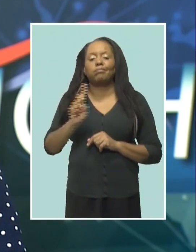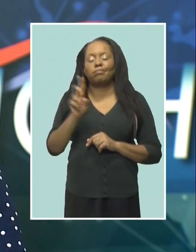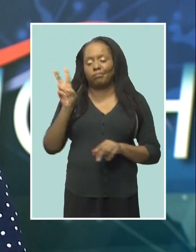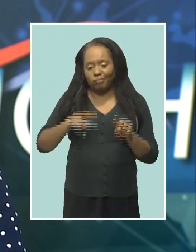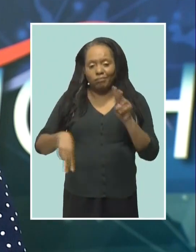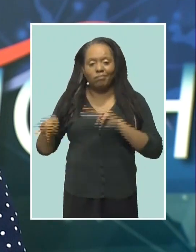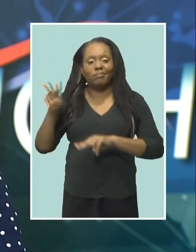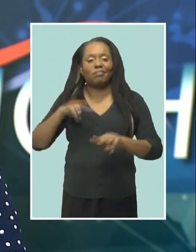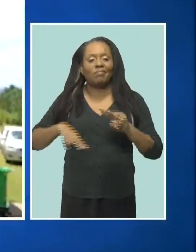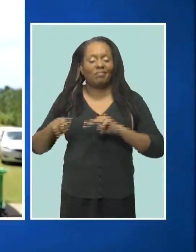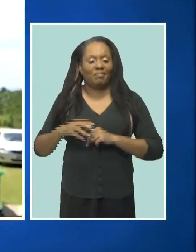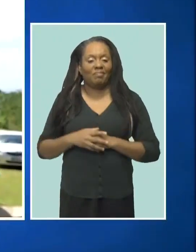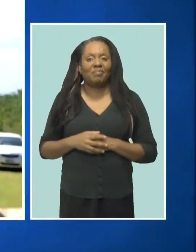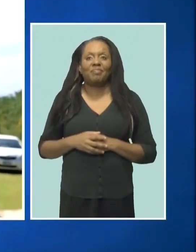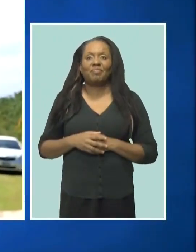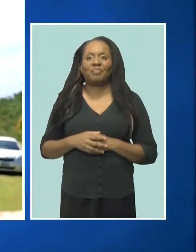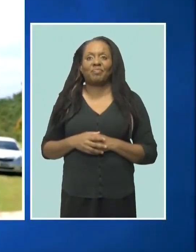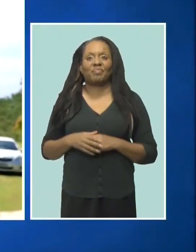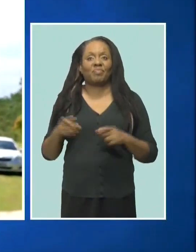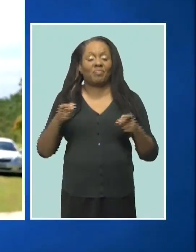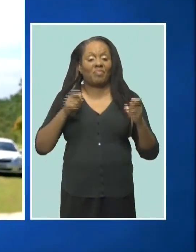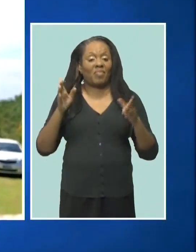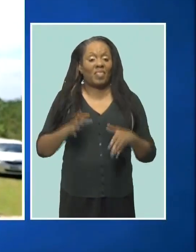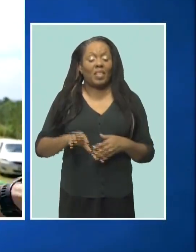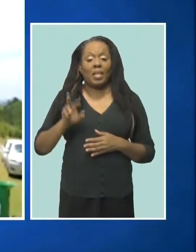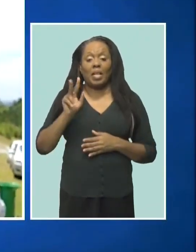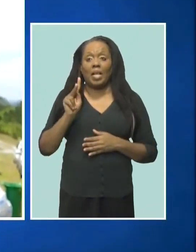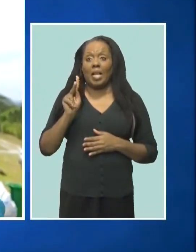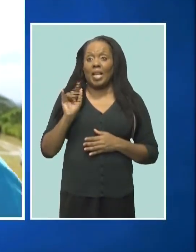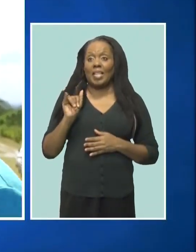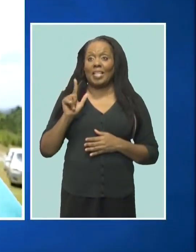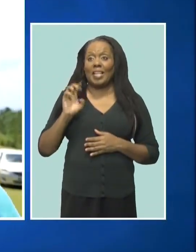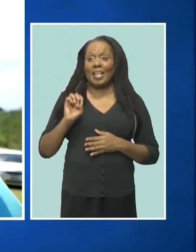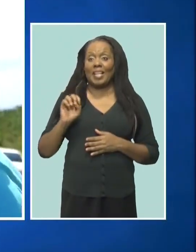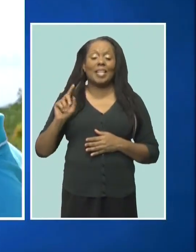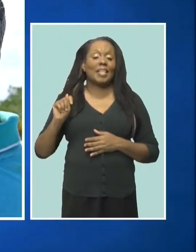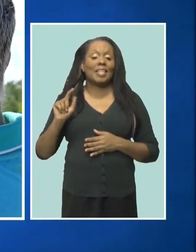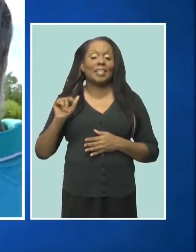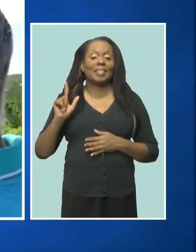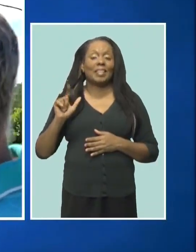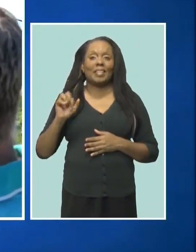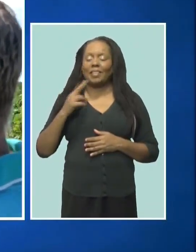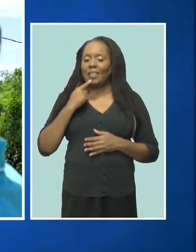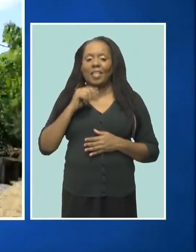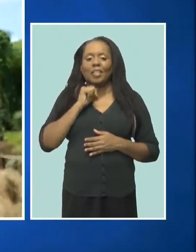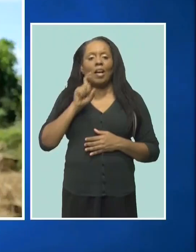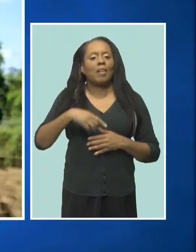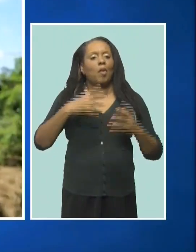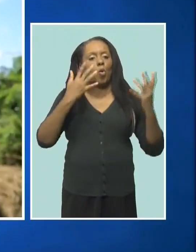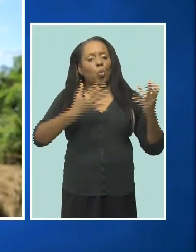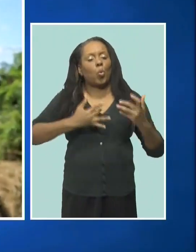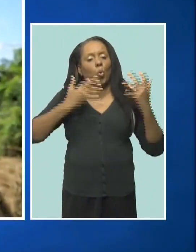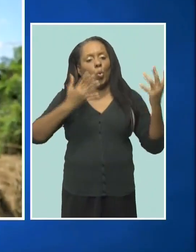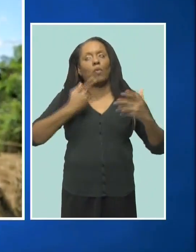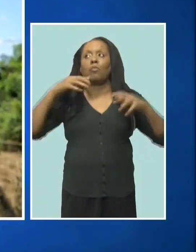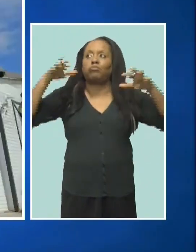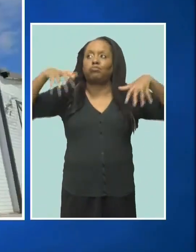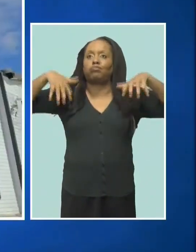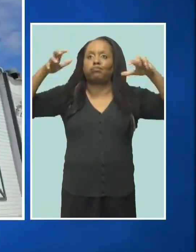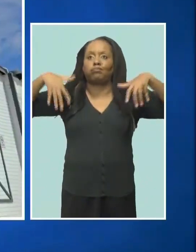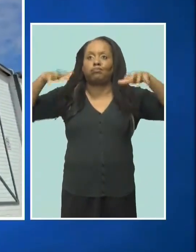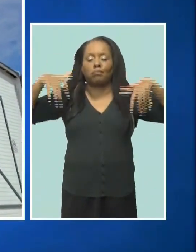report. Managing Director Kyle Taylor says their system does not have to wait for it to rain and then take water from the ground. They